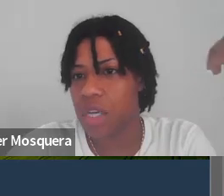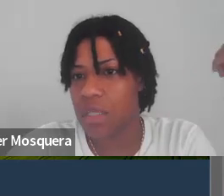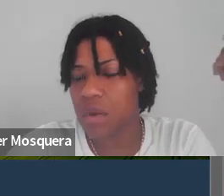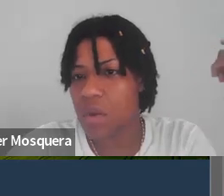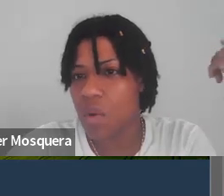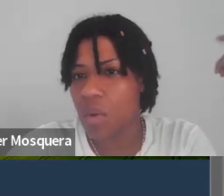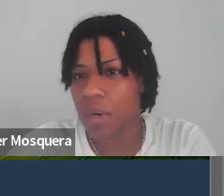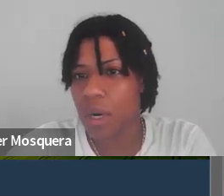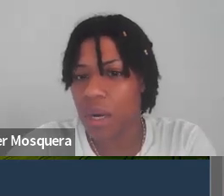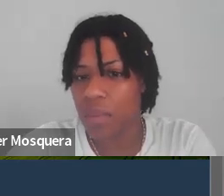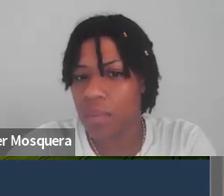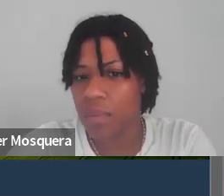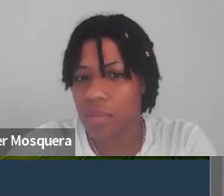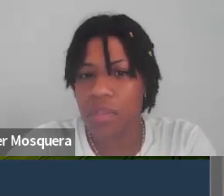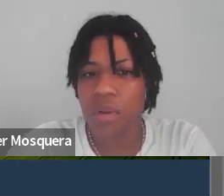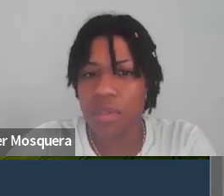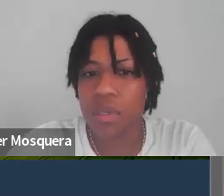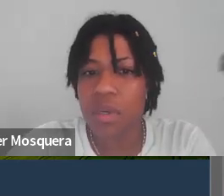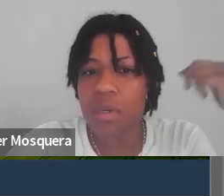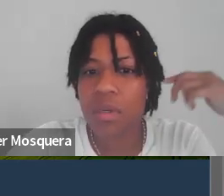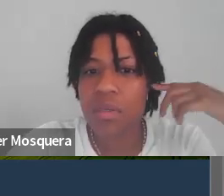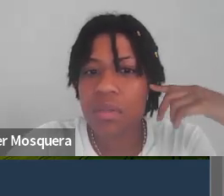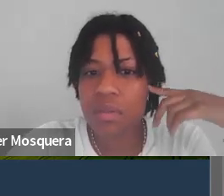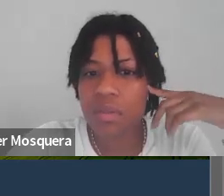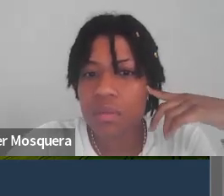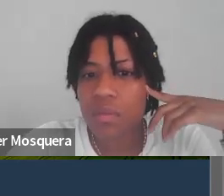program project or a result.